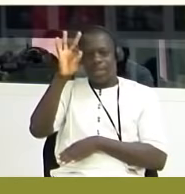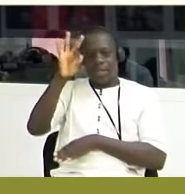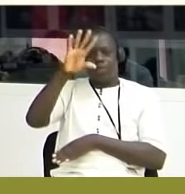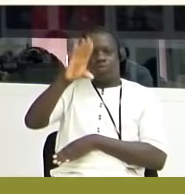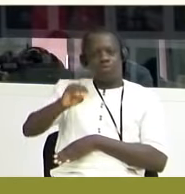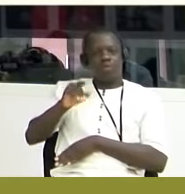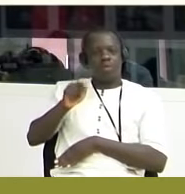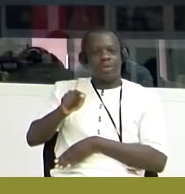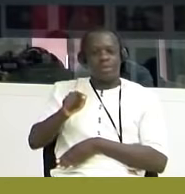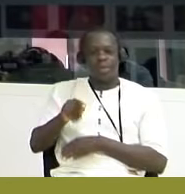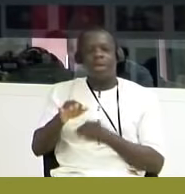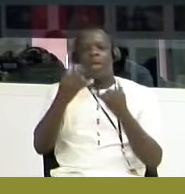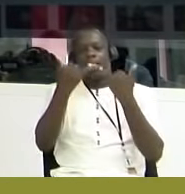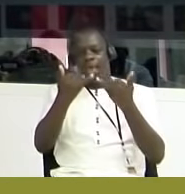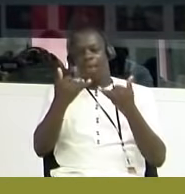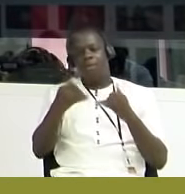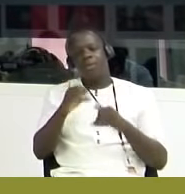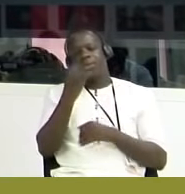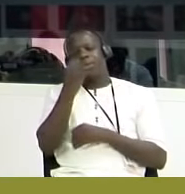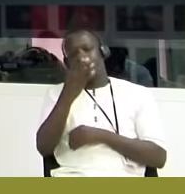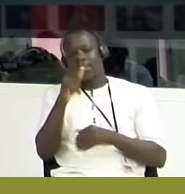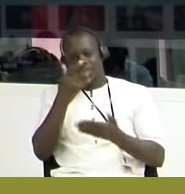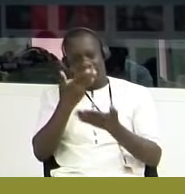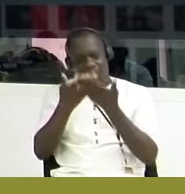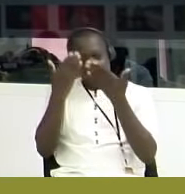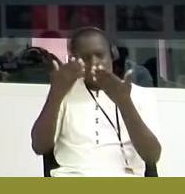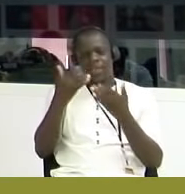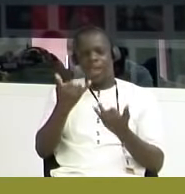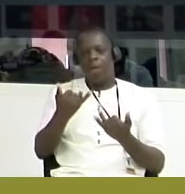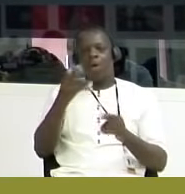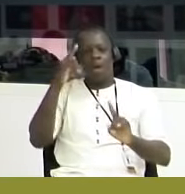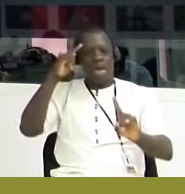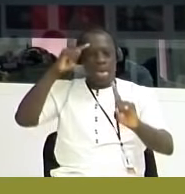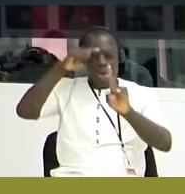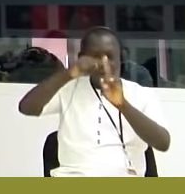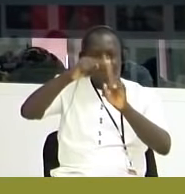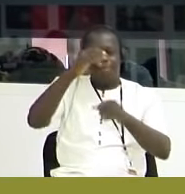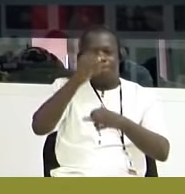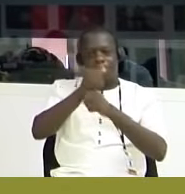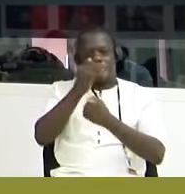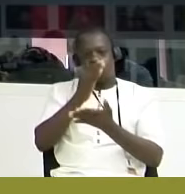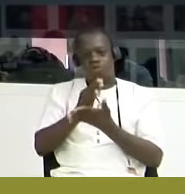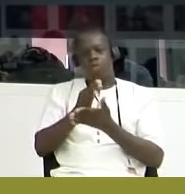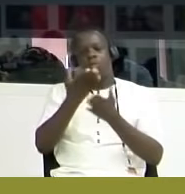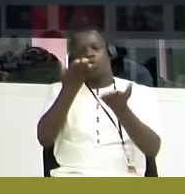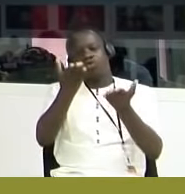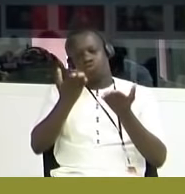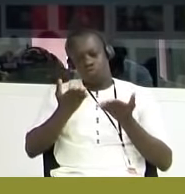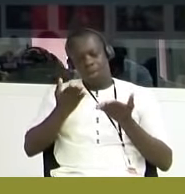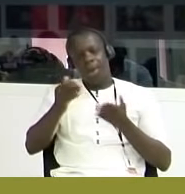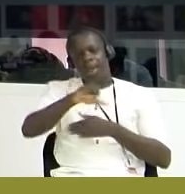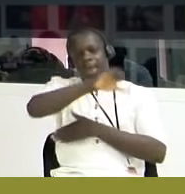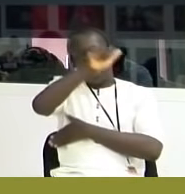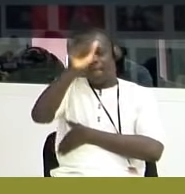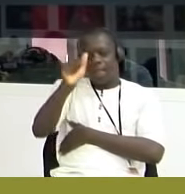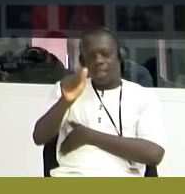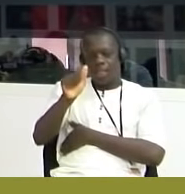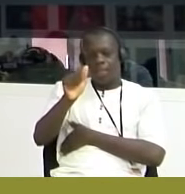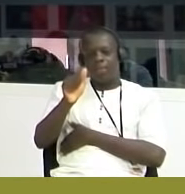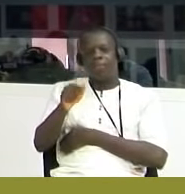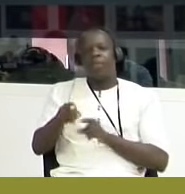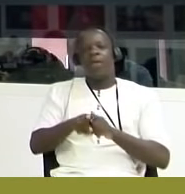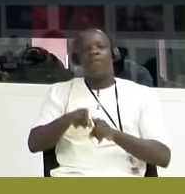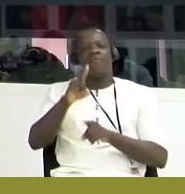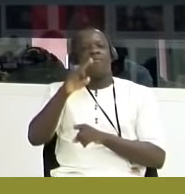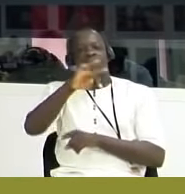So having said that, the objective was to reassure the students as well as the families of